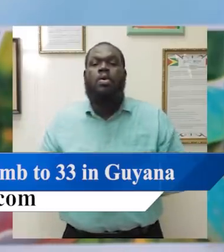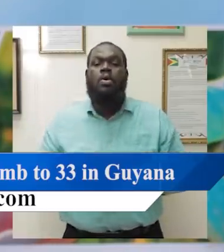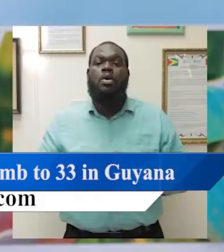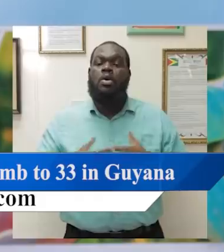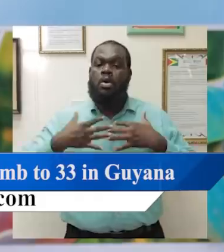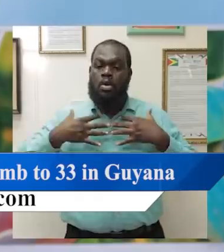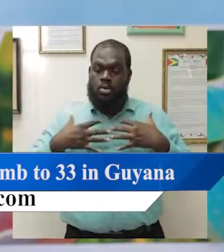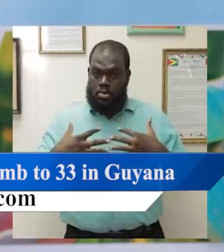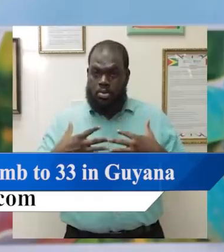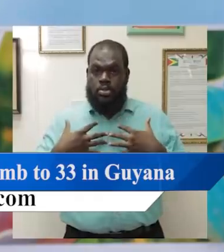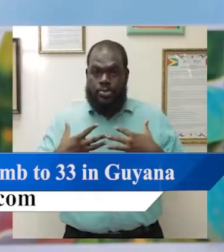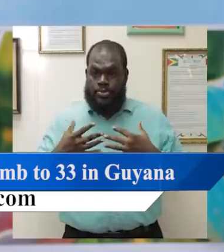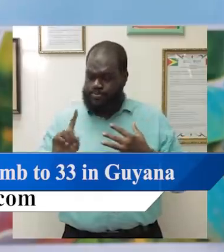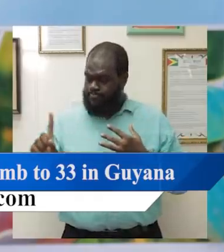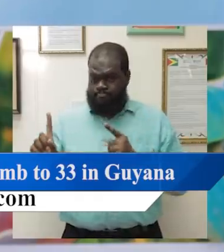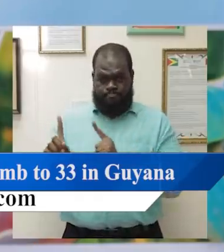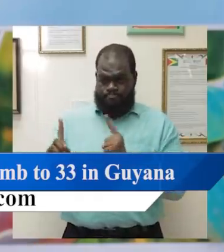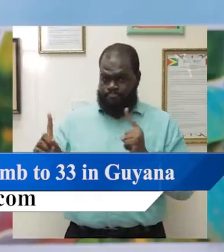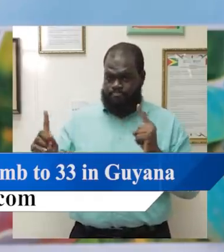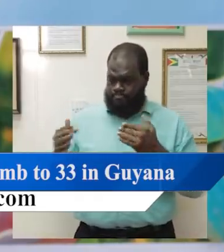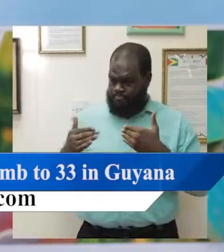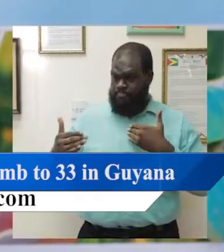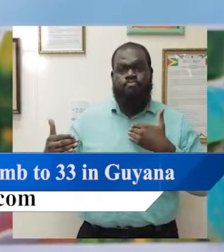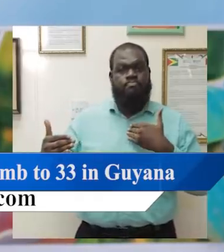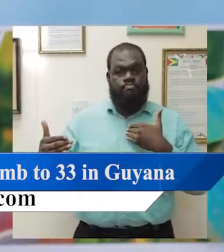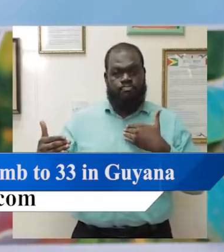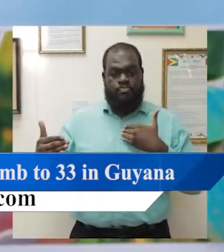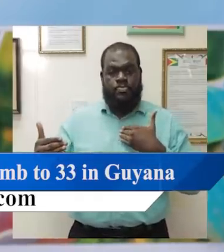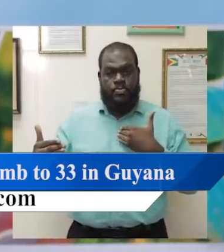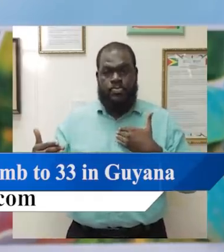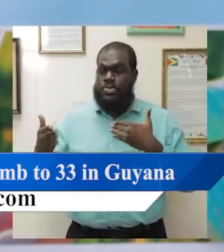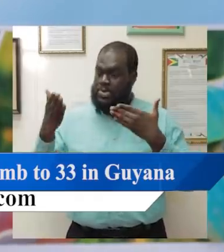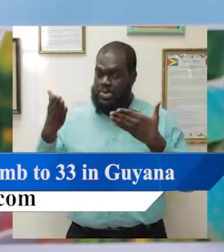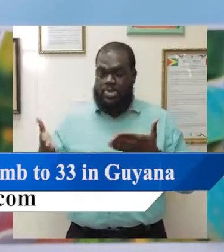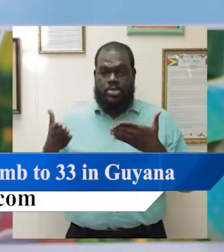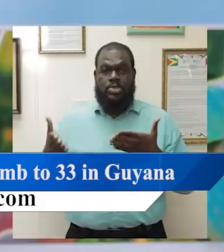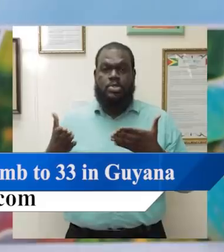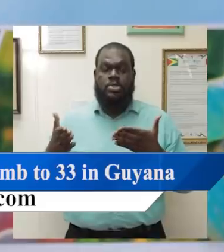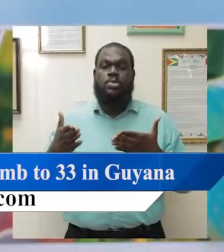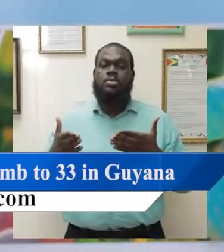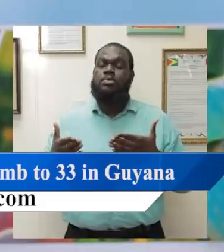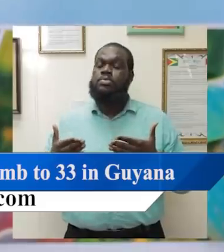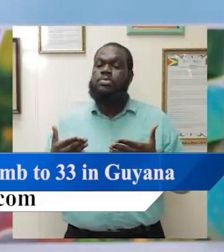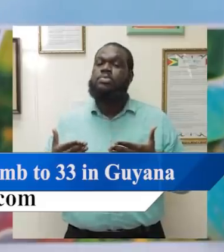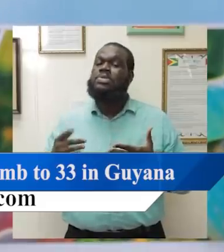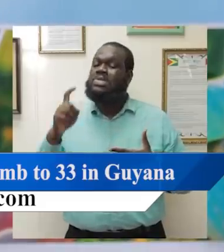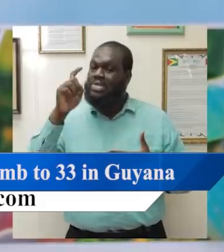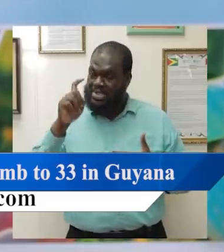and social and physical distancing continue to be the necessary